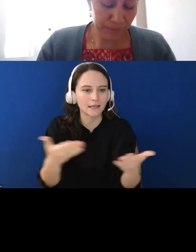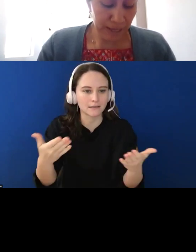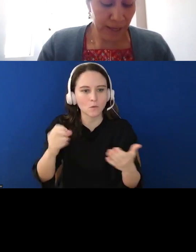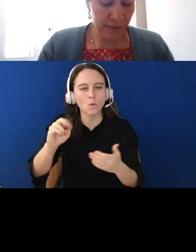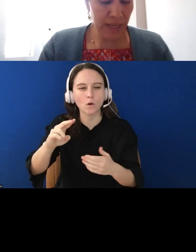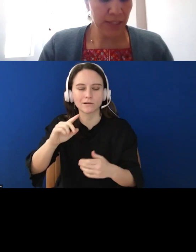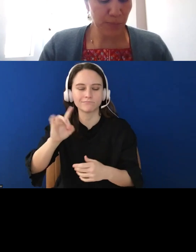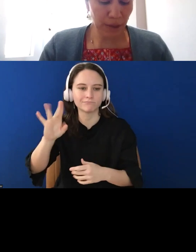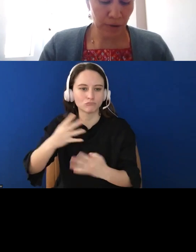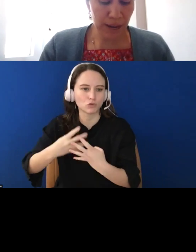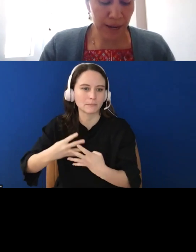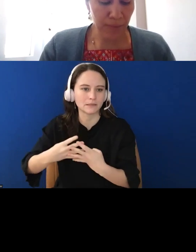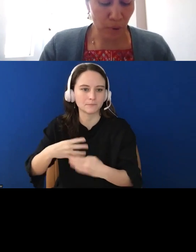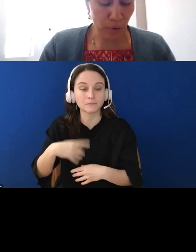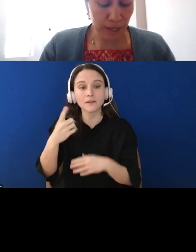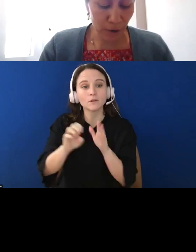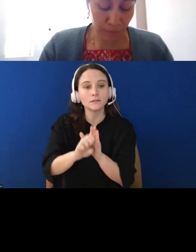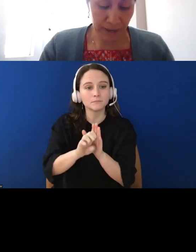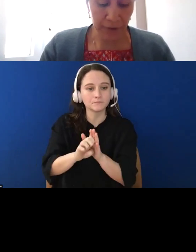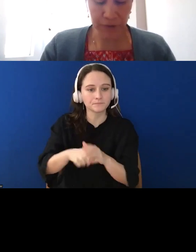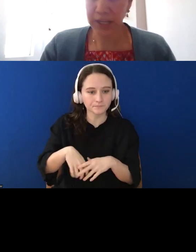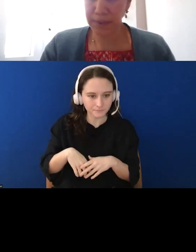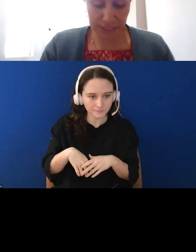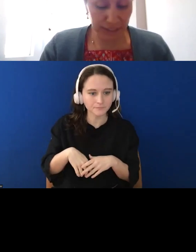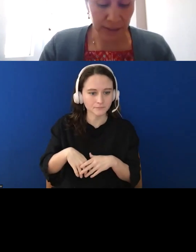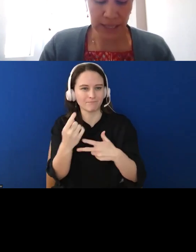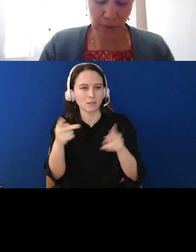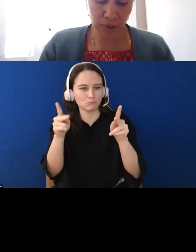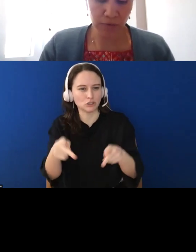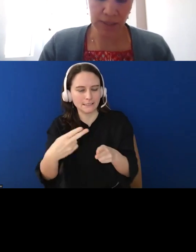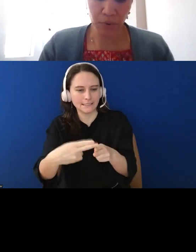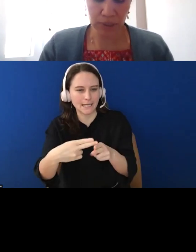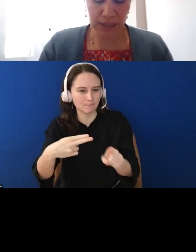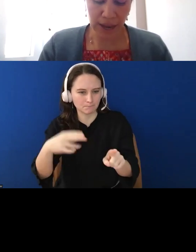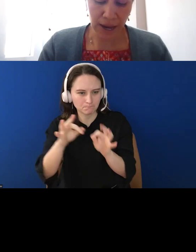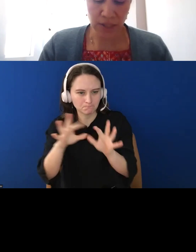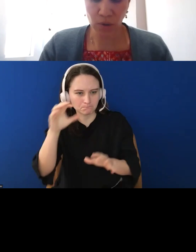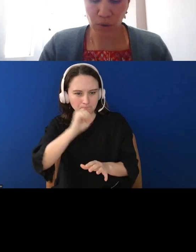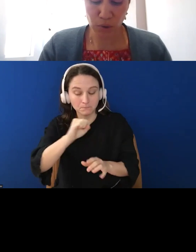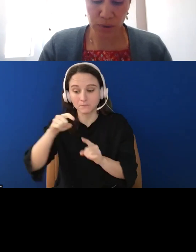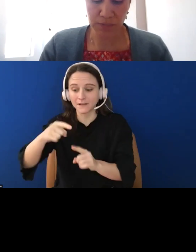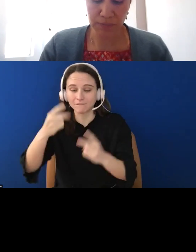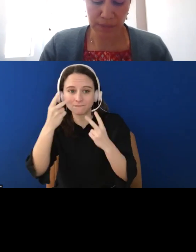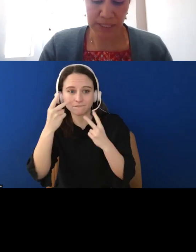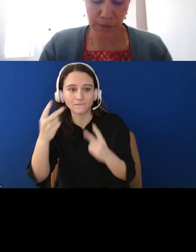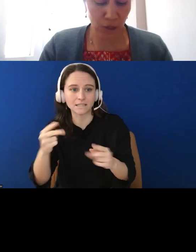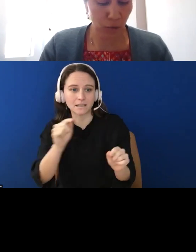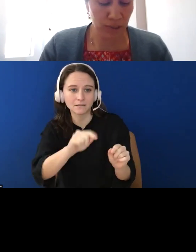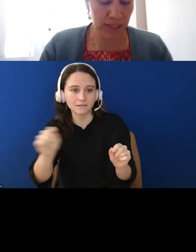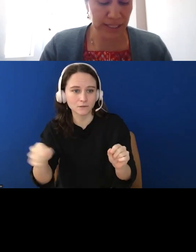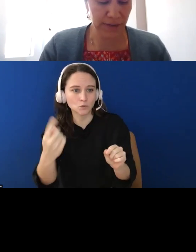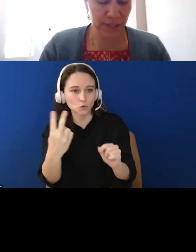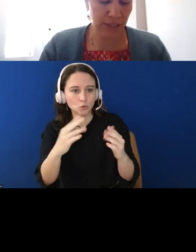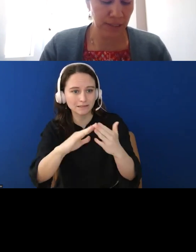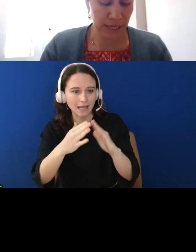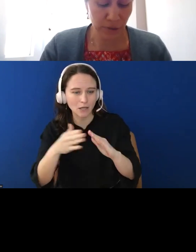example, the inspector Lara Mongroviejo, after he visited the towns of Zapotitlan and Soconusco in the Pacific coast